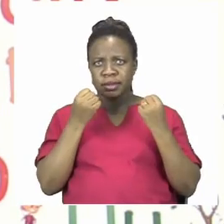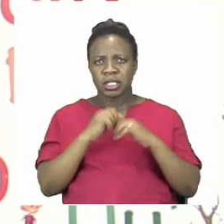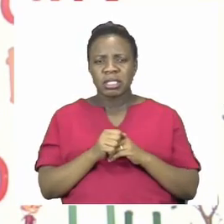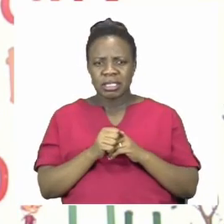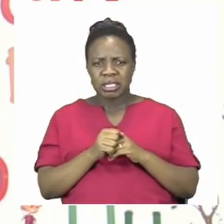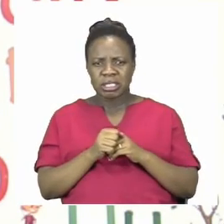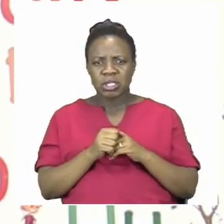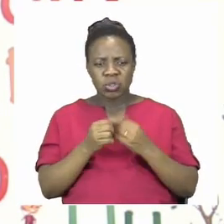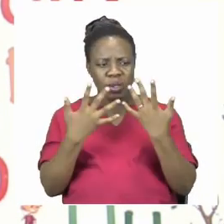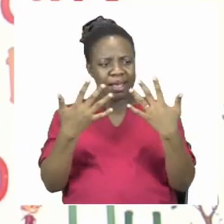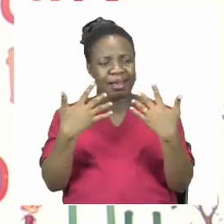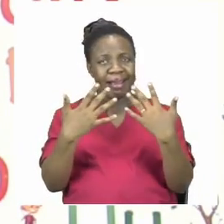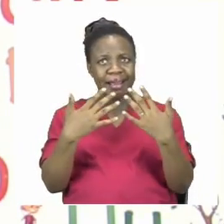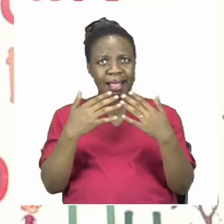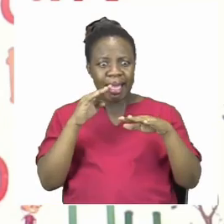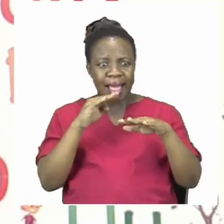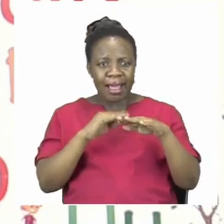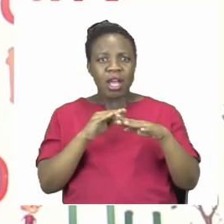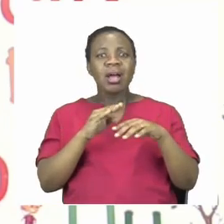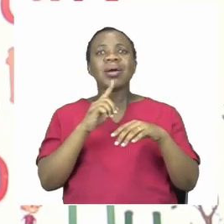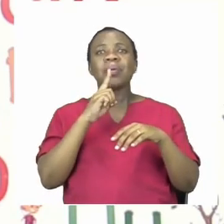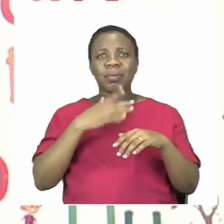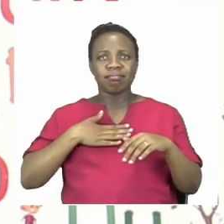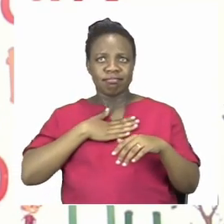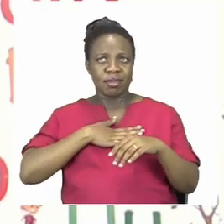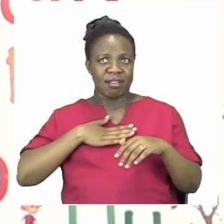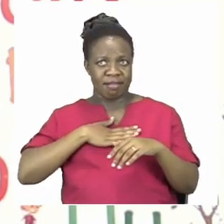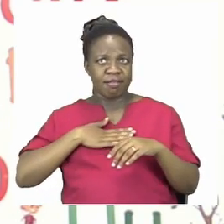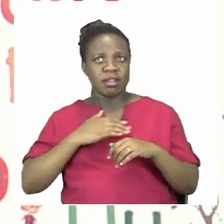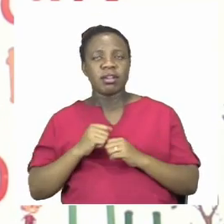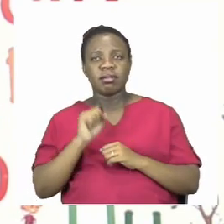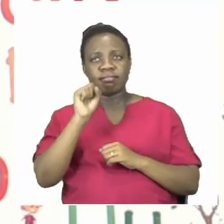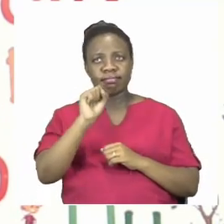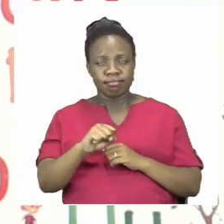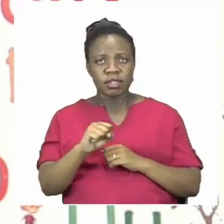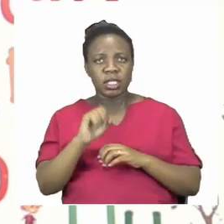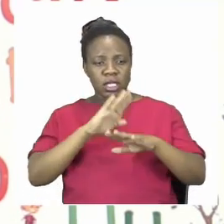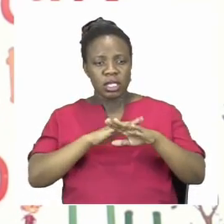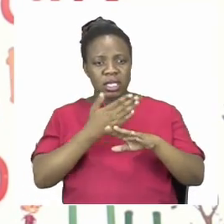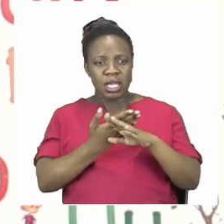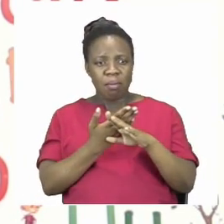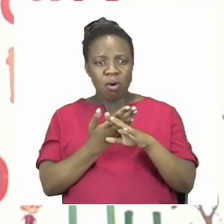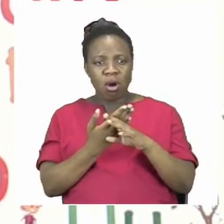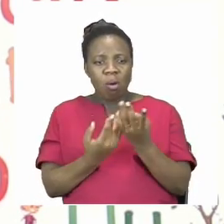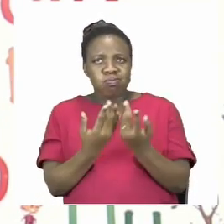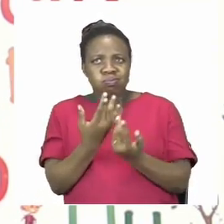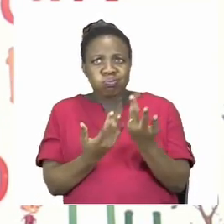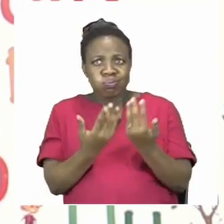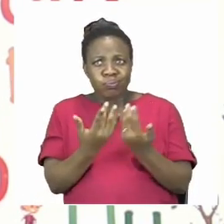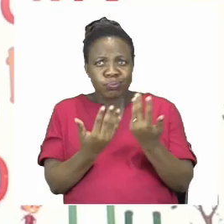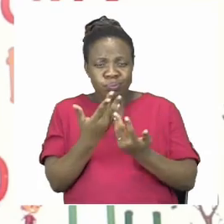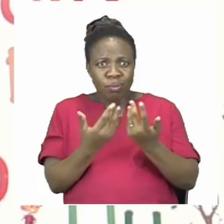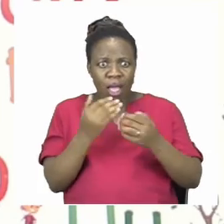to say is fire. Now, if you touch fire, it is very, very hot. Although I don't recommend that you